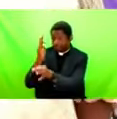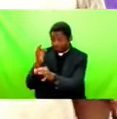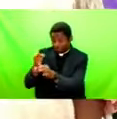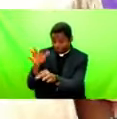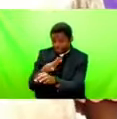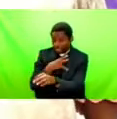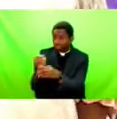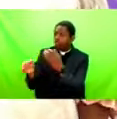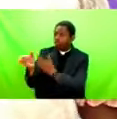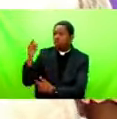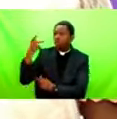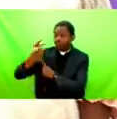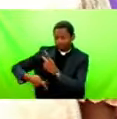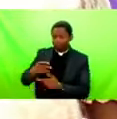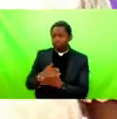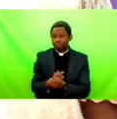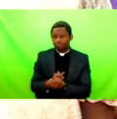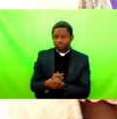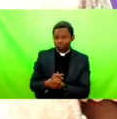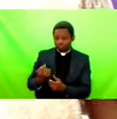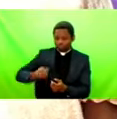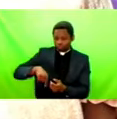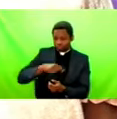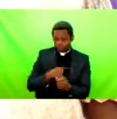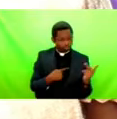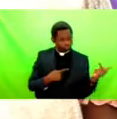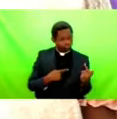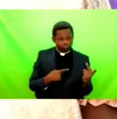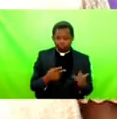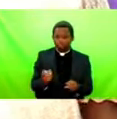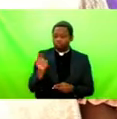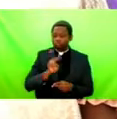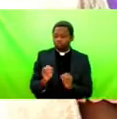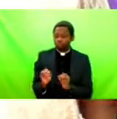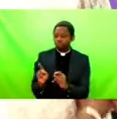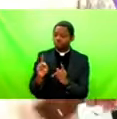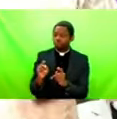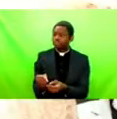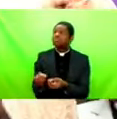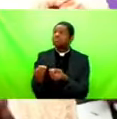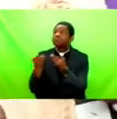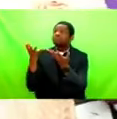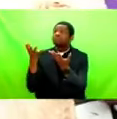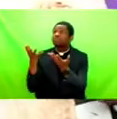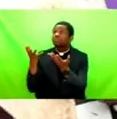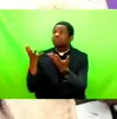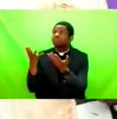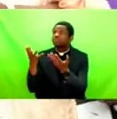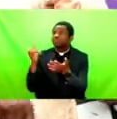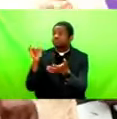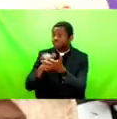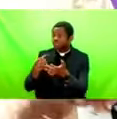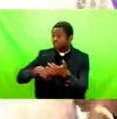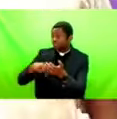We want to use this opportunity, therefore, to express to him that we have seen his